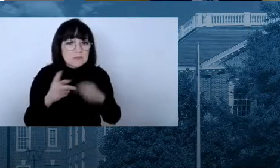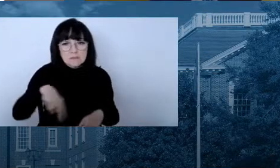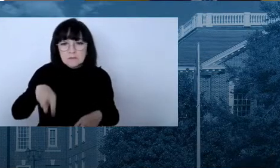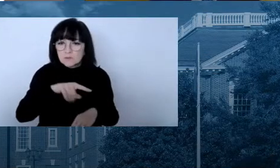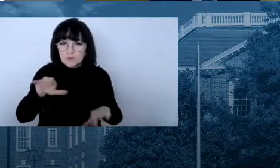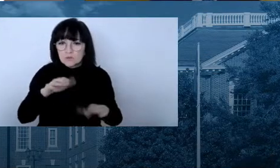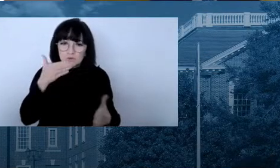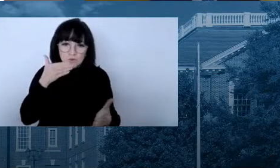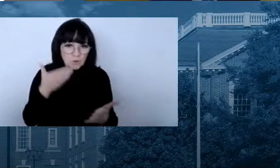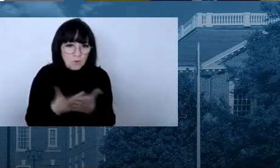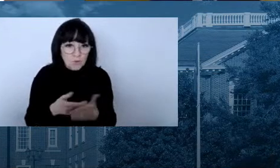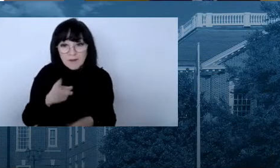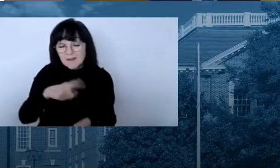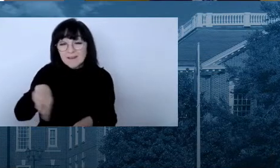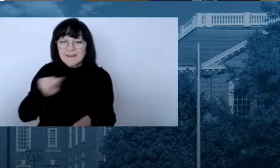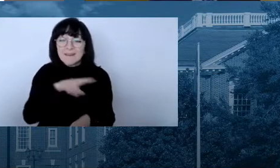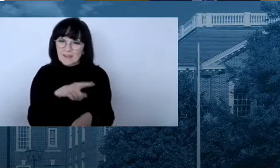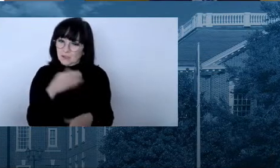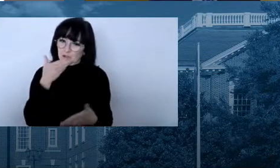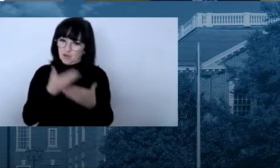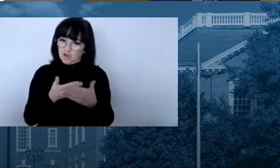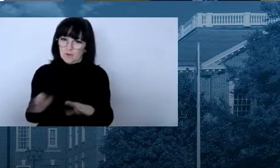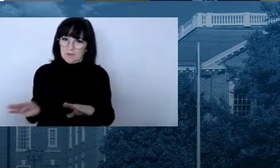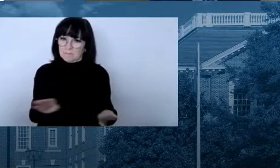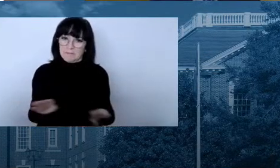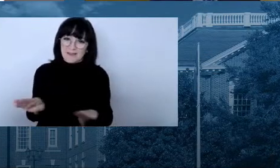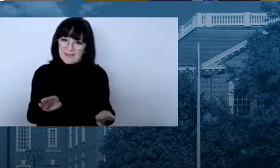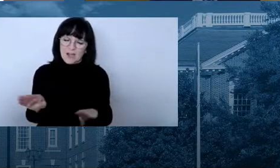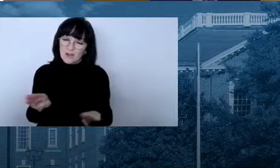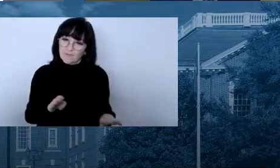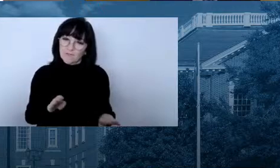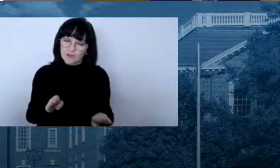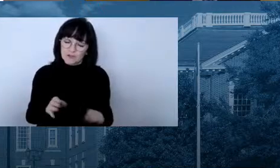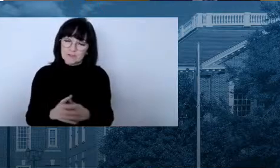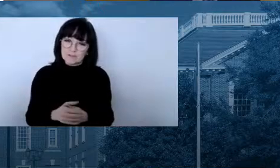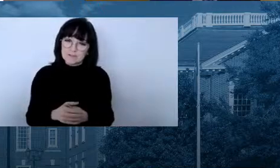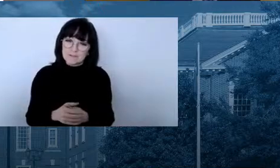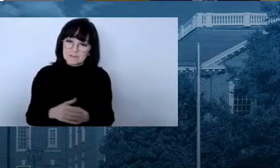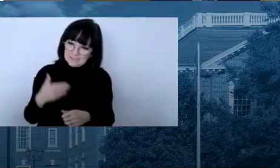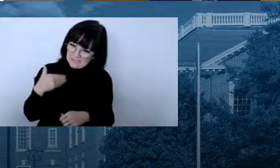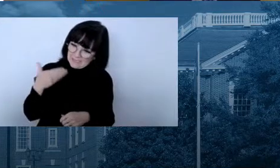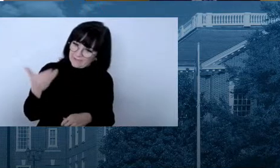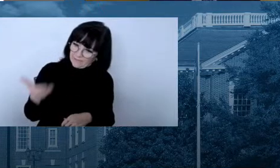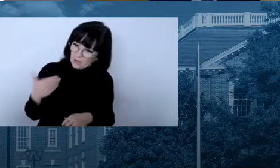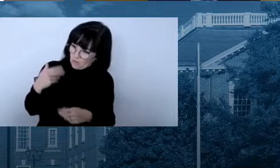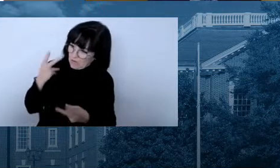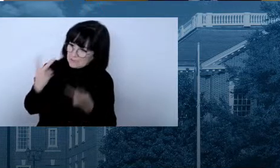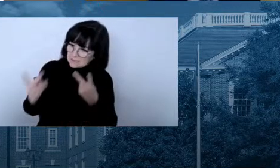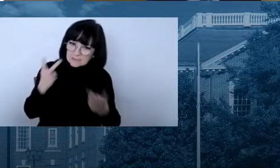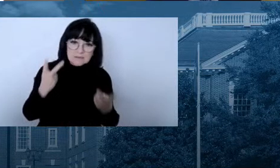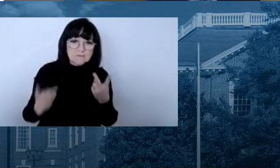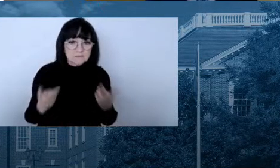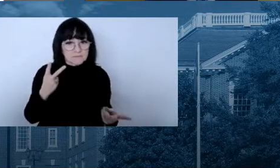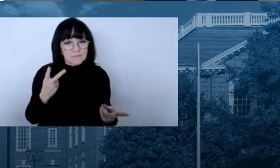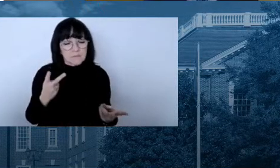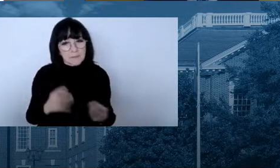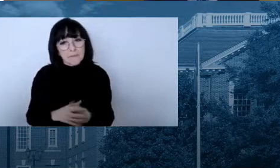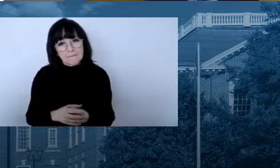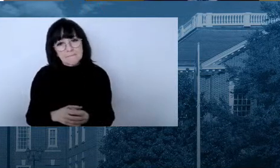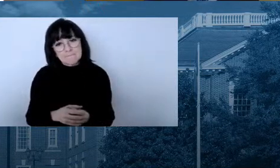better behaved when I'm in the classroom than otherwise maybe. But that's our